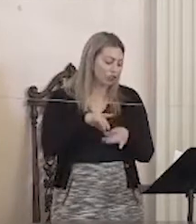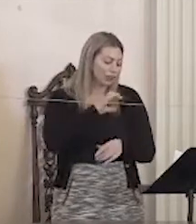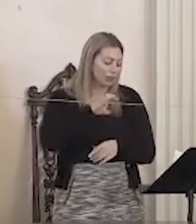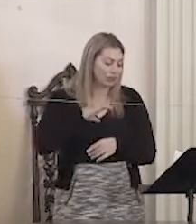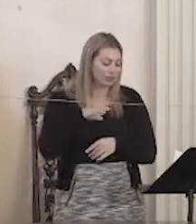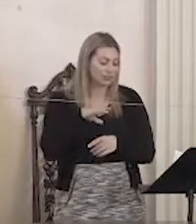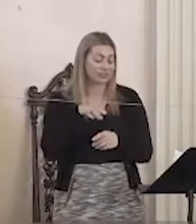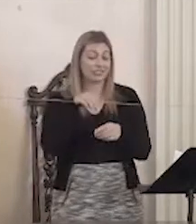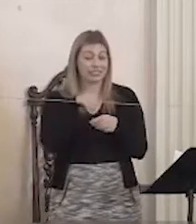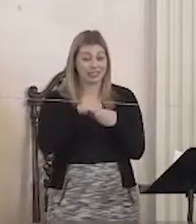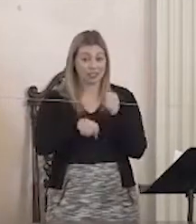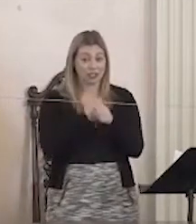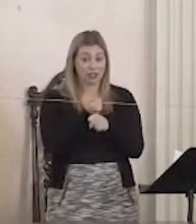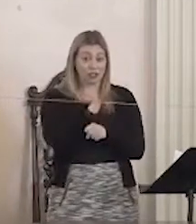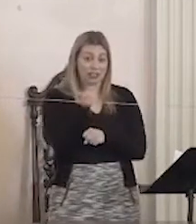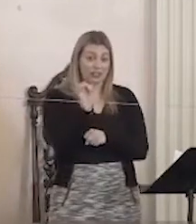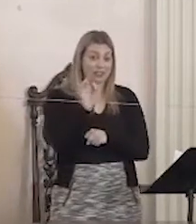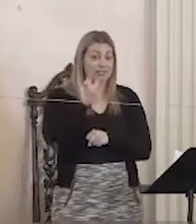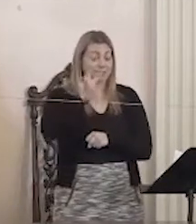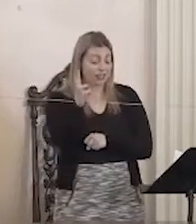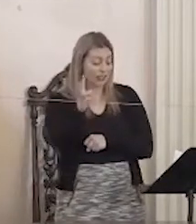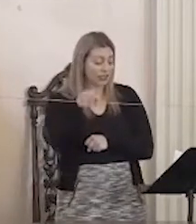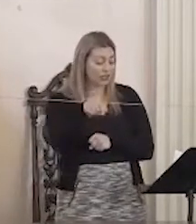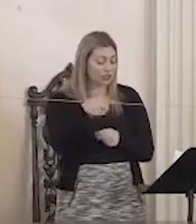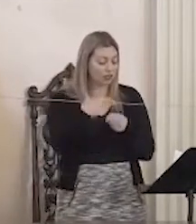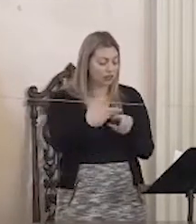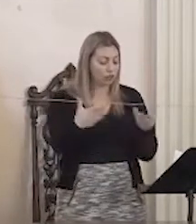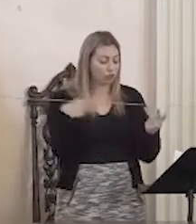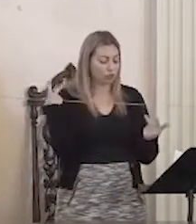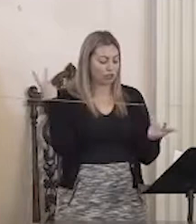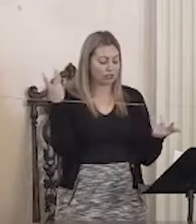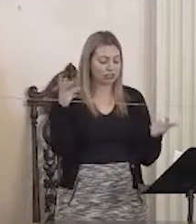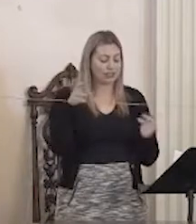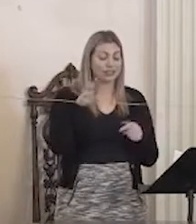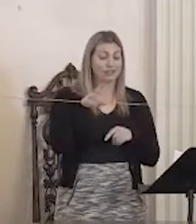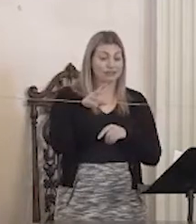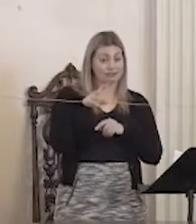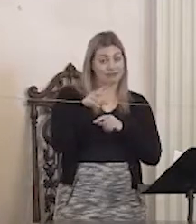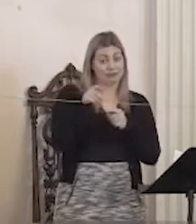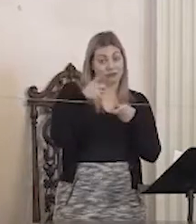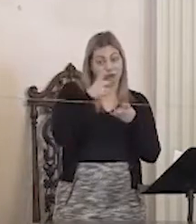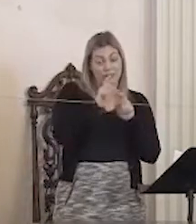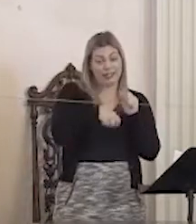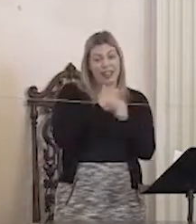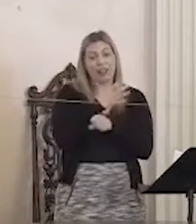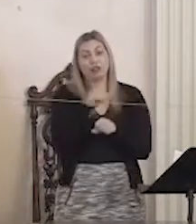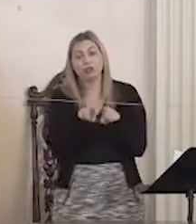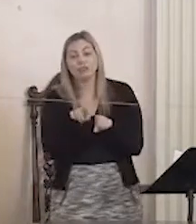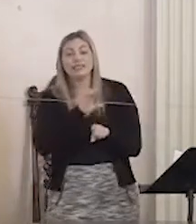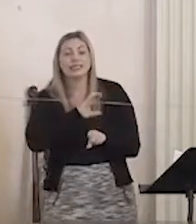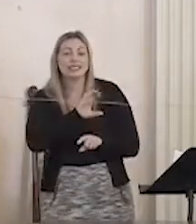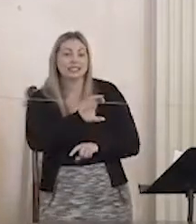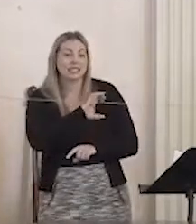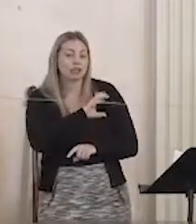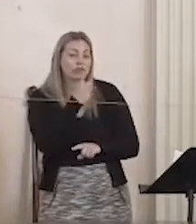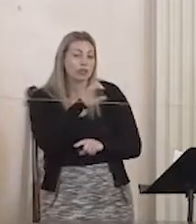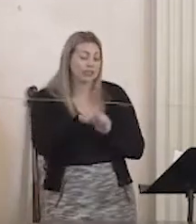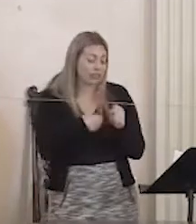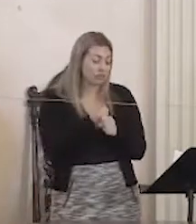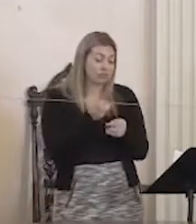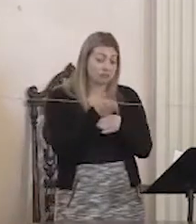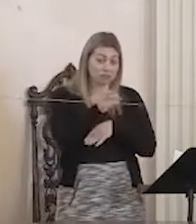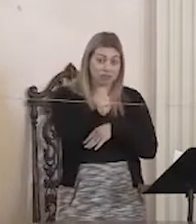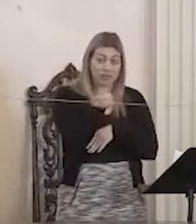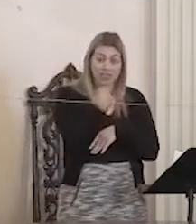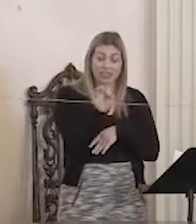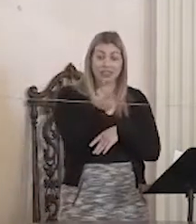of the Year and also Citizen of the Year. Yeah, wow. After 1978, he served